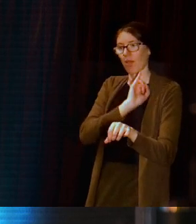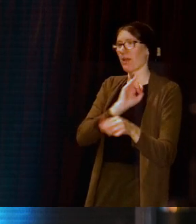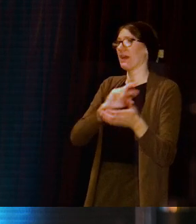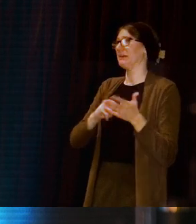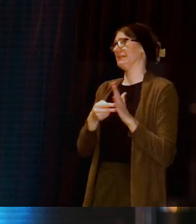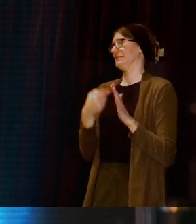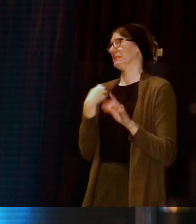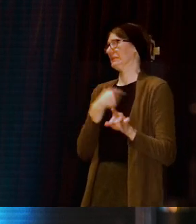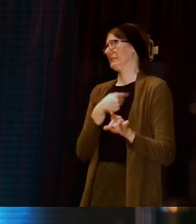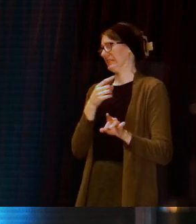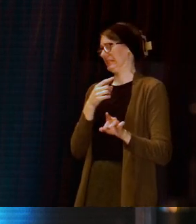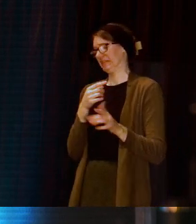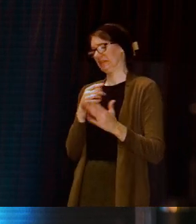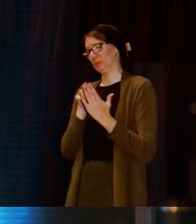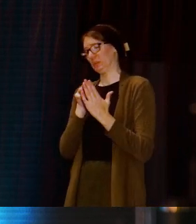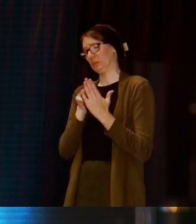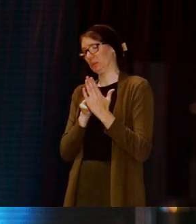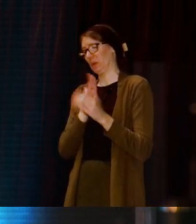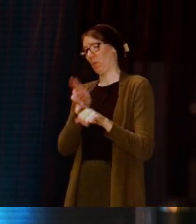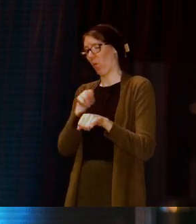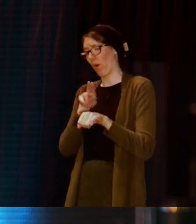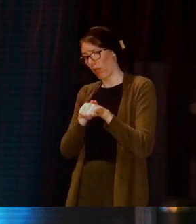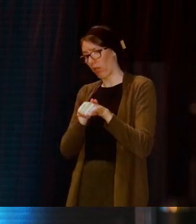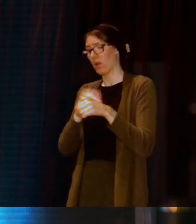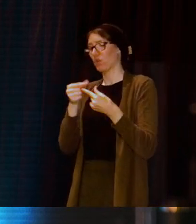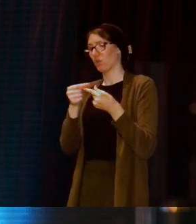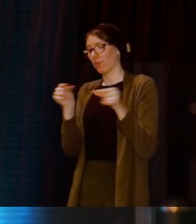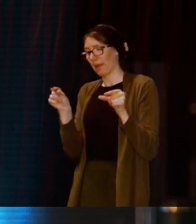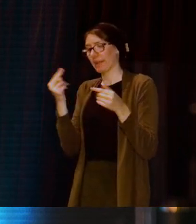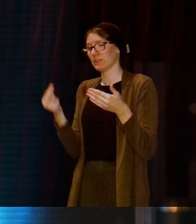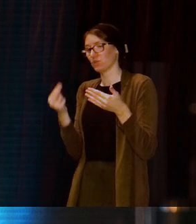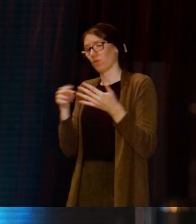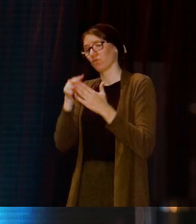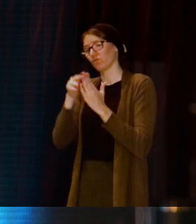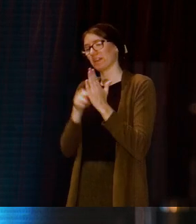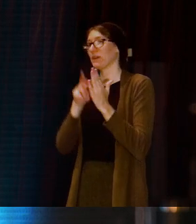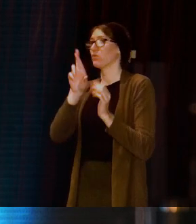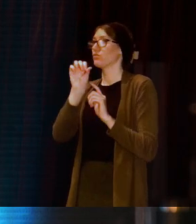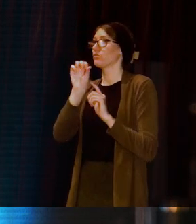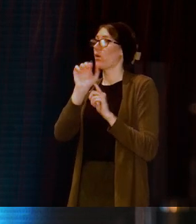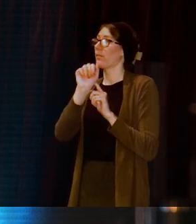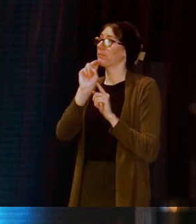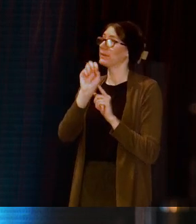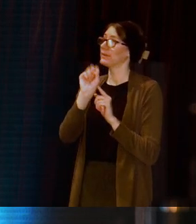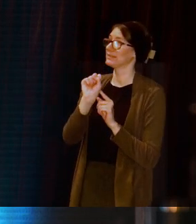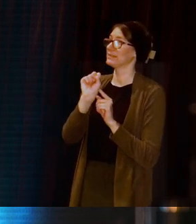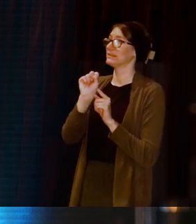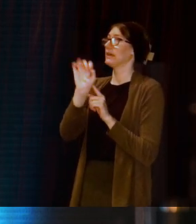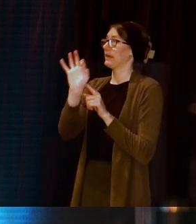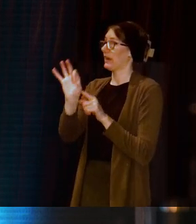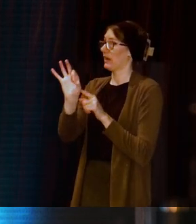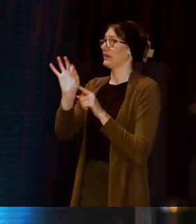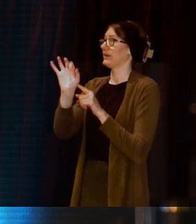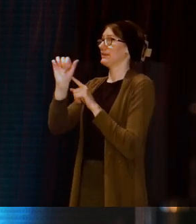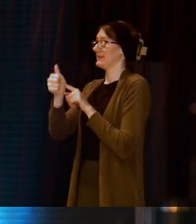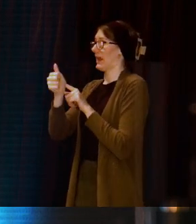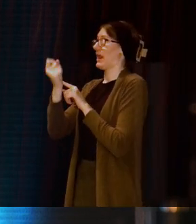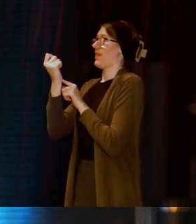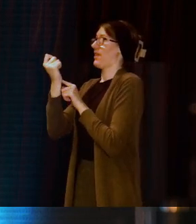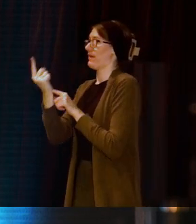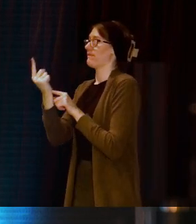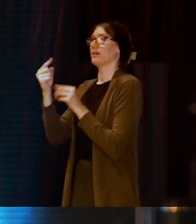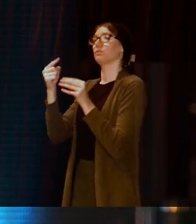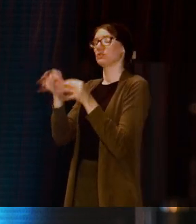little bit of violence to the normal grammatical and historical reading of Romans 9, 10, and 11, which is a key